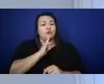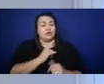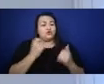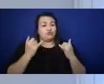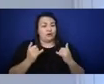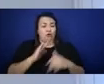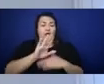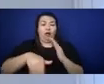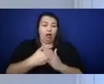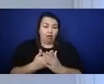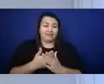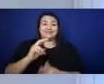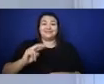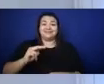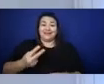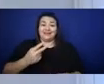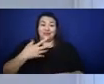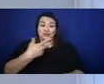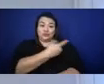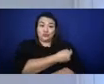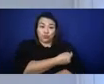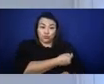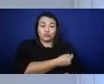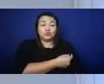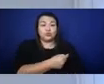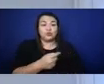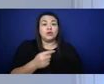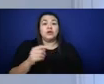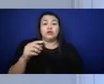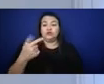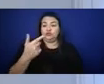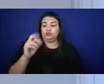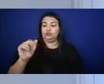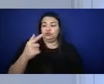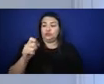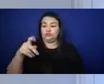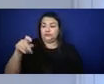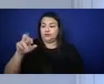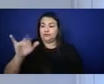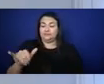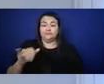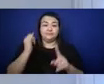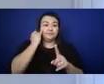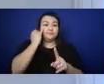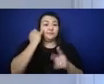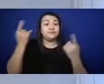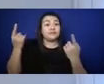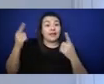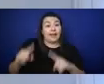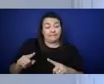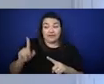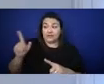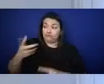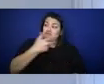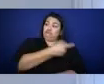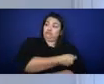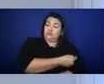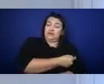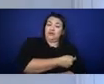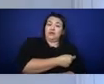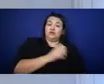in the next several weeks that they have an option to go to the convention center, at this point we are doing all second doses